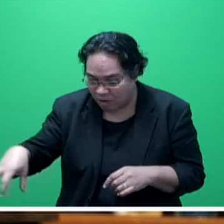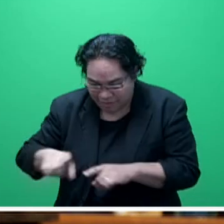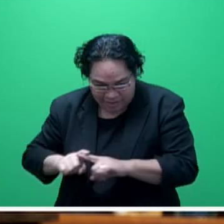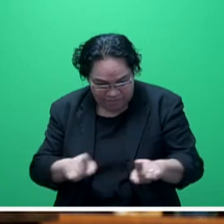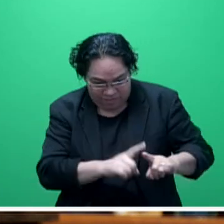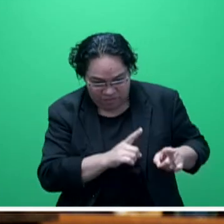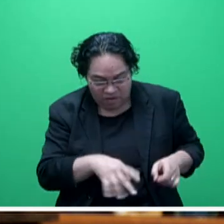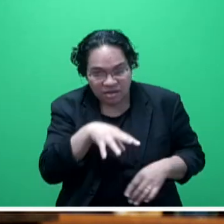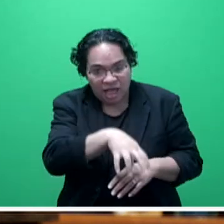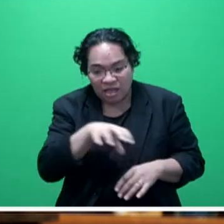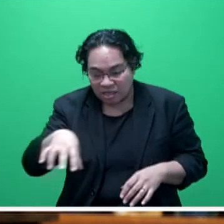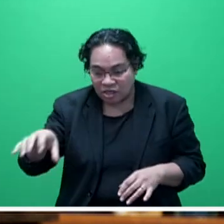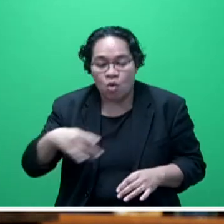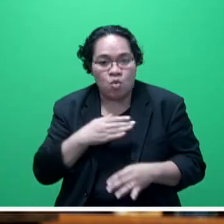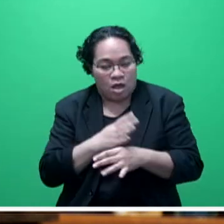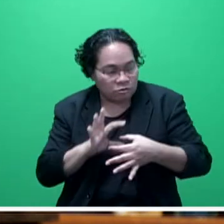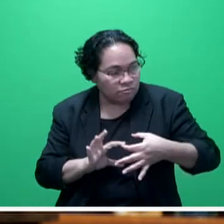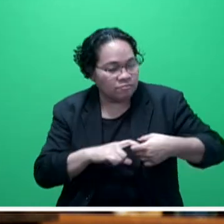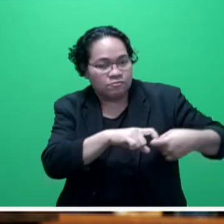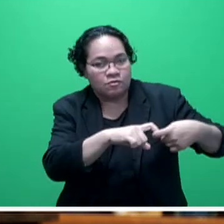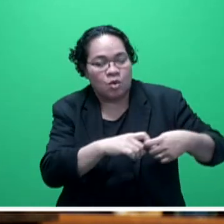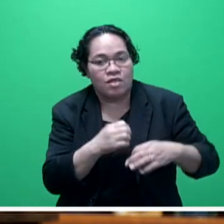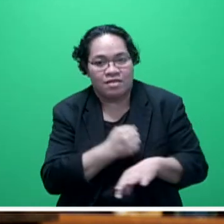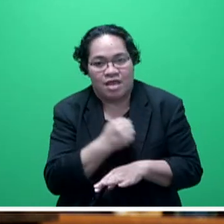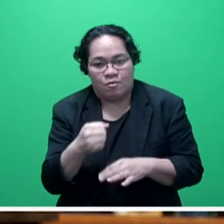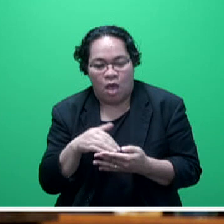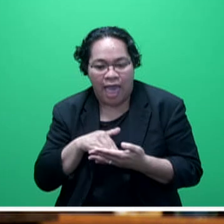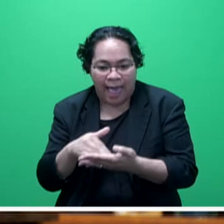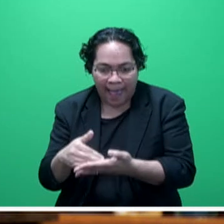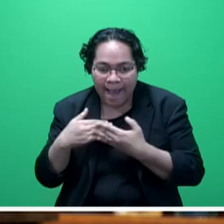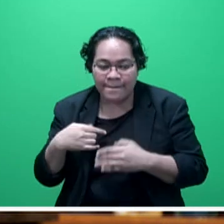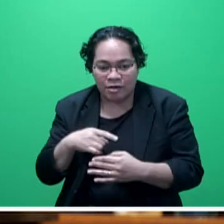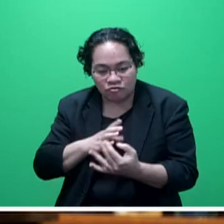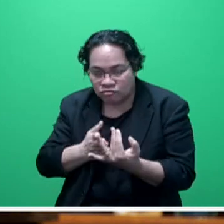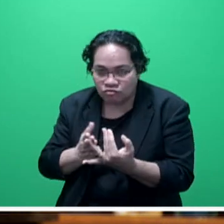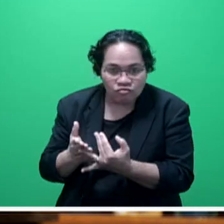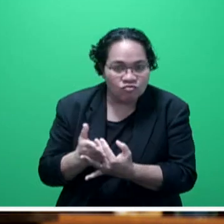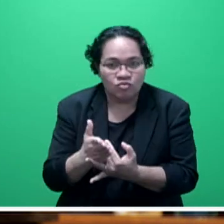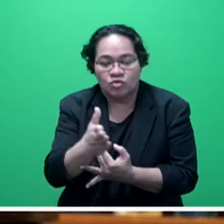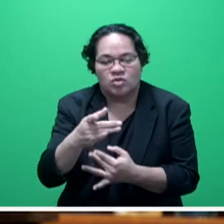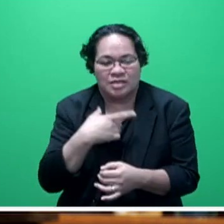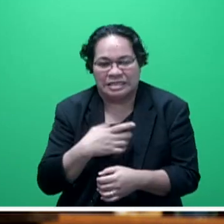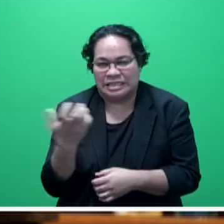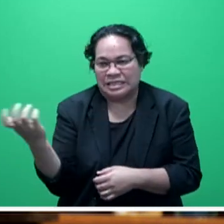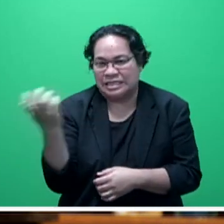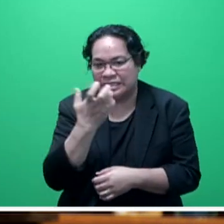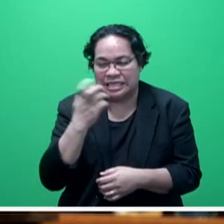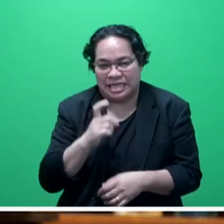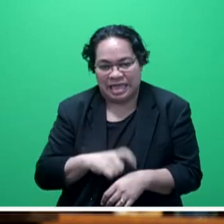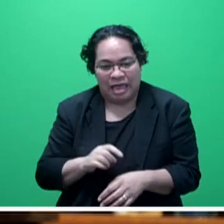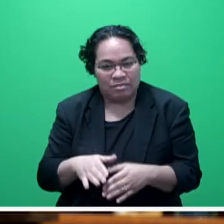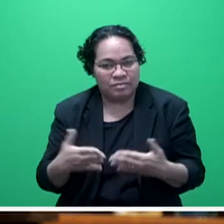government to help us get through this terrible time that we are going through. Honourable Speaker,